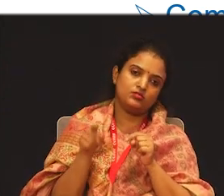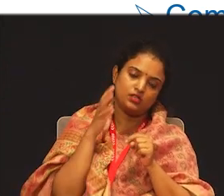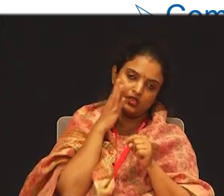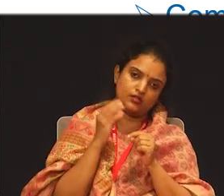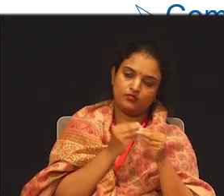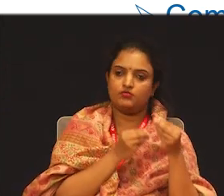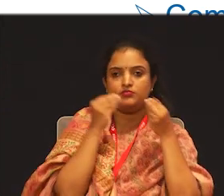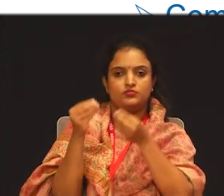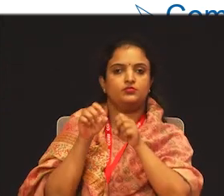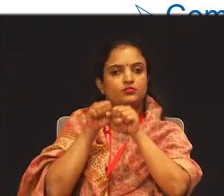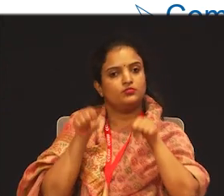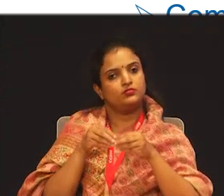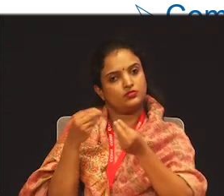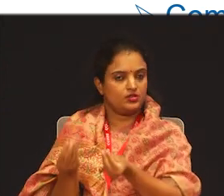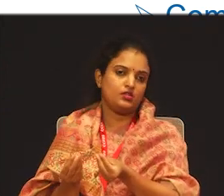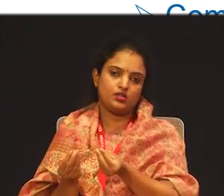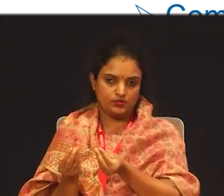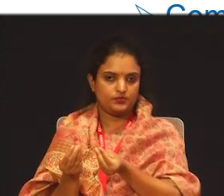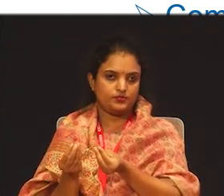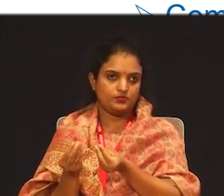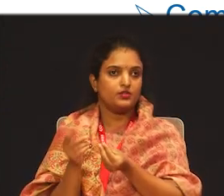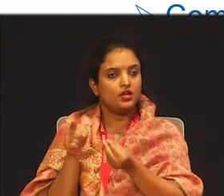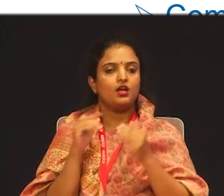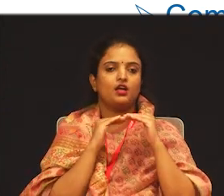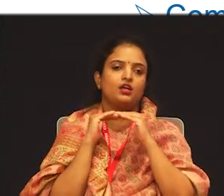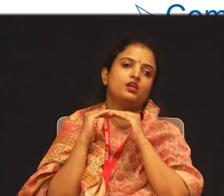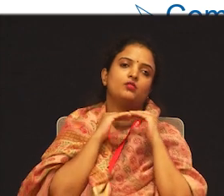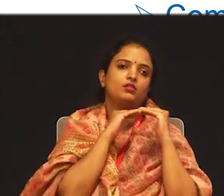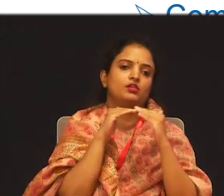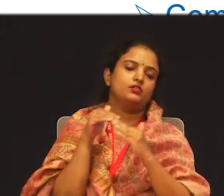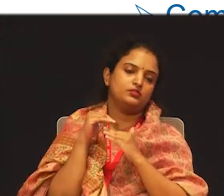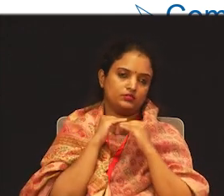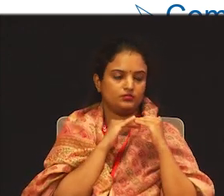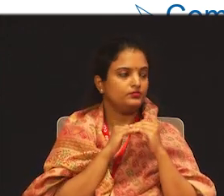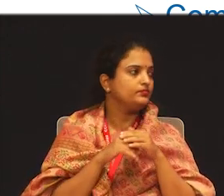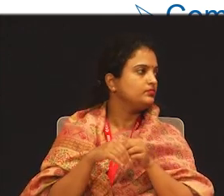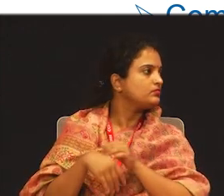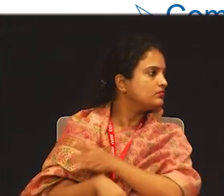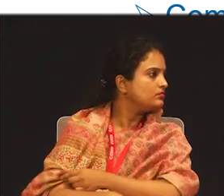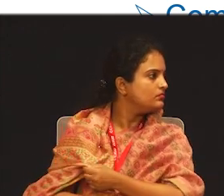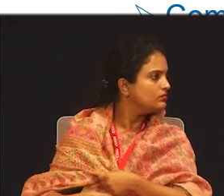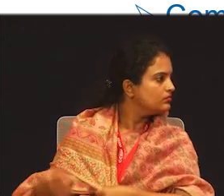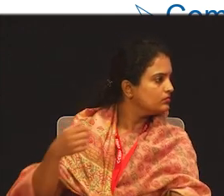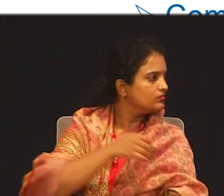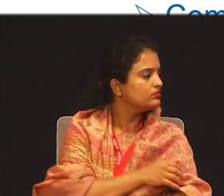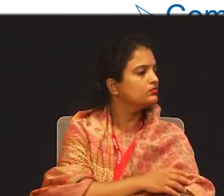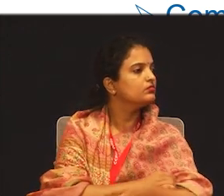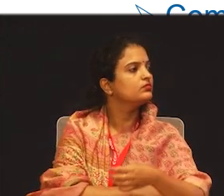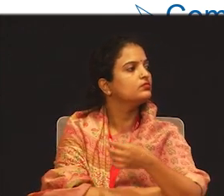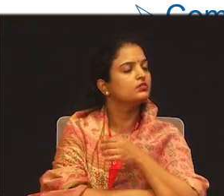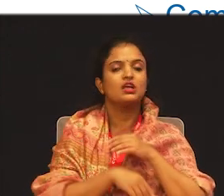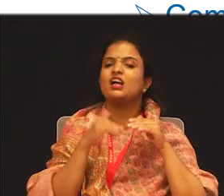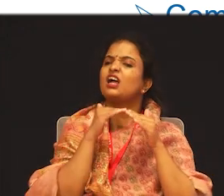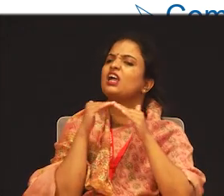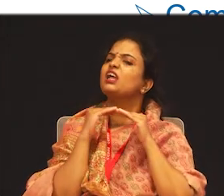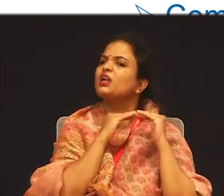the framework of equality. That is why the stool was provided, right? So equity